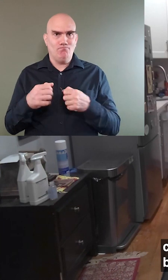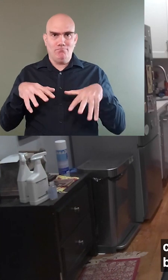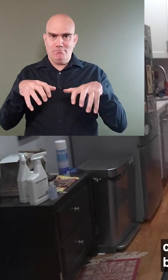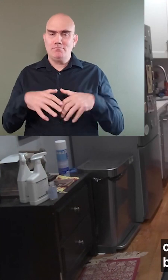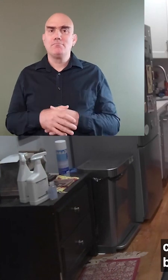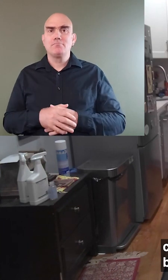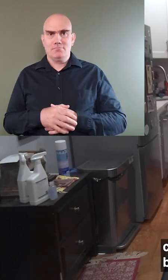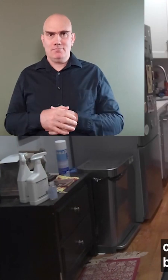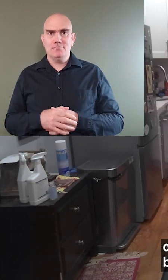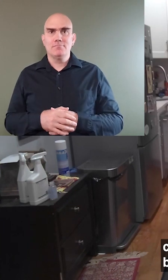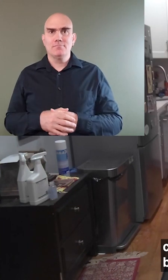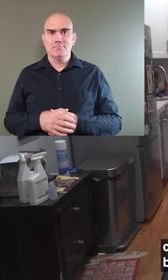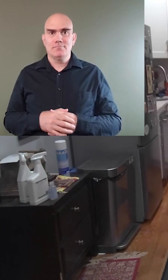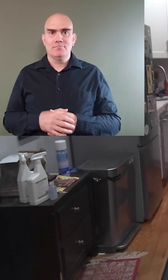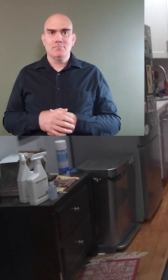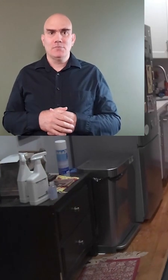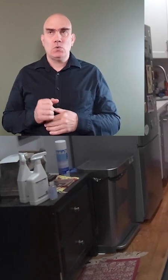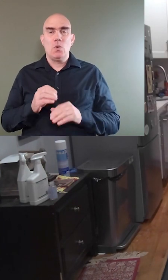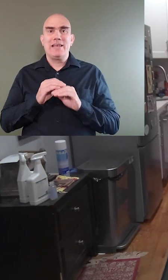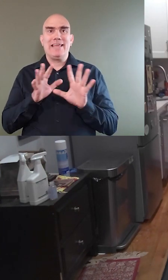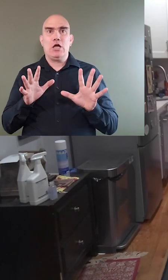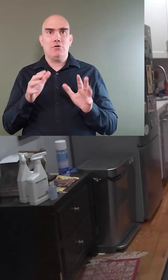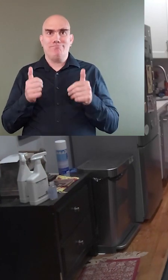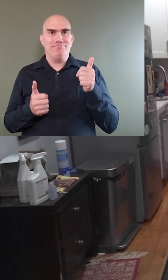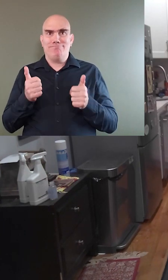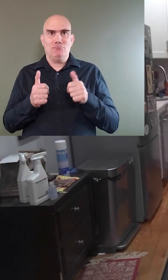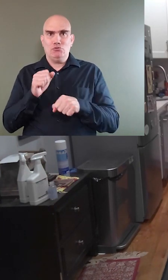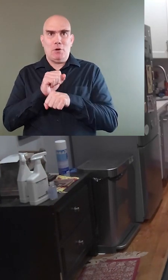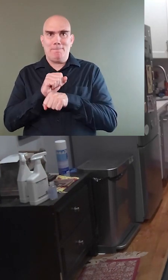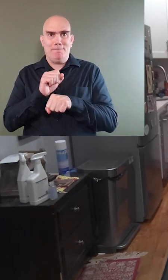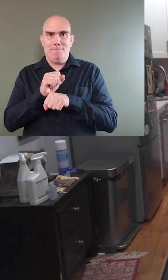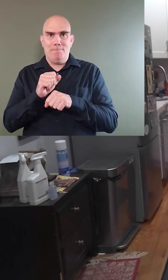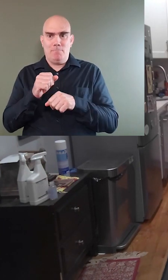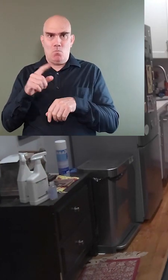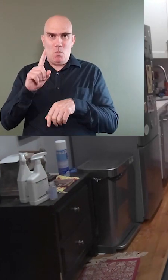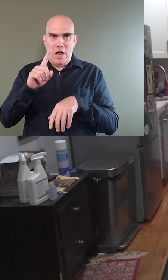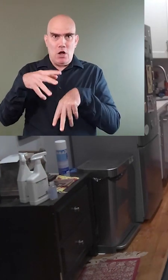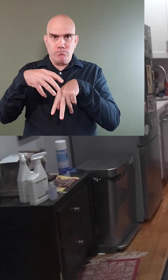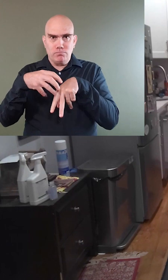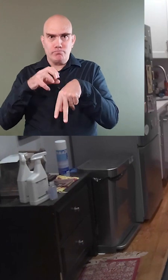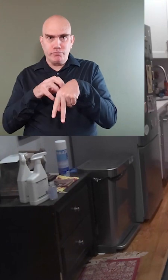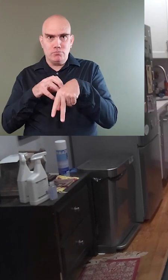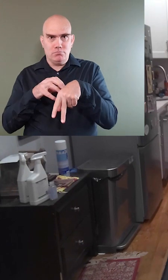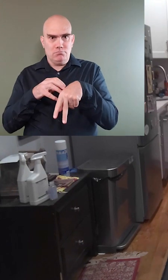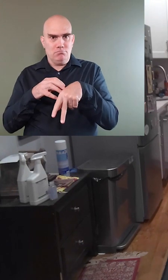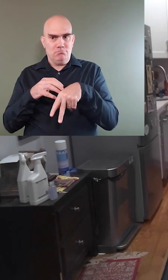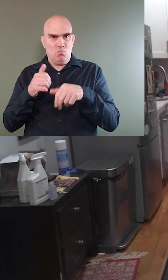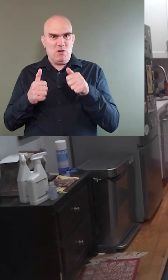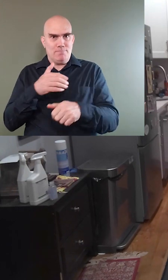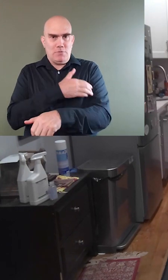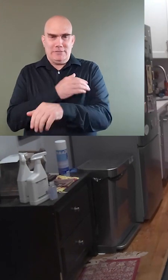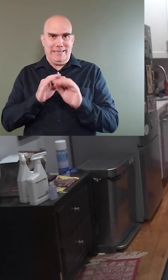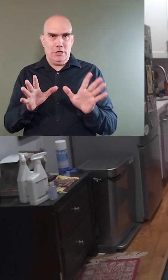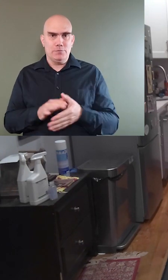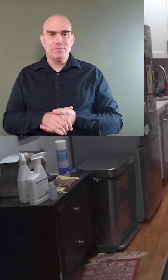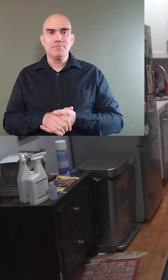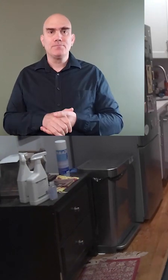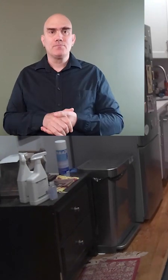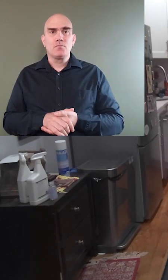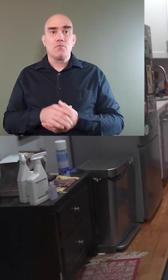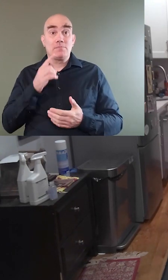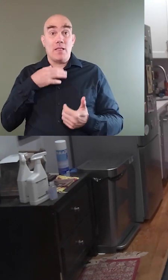leg out in front. It's so clear who's doing that job. And for my